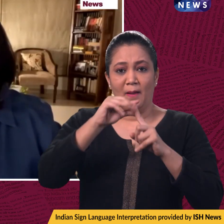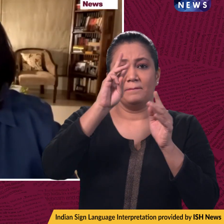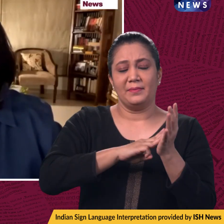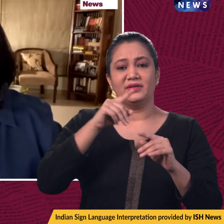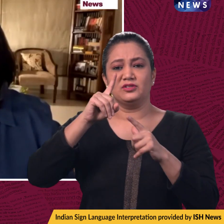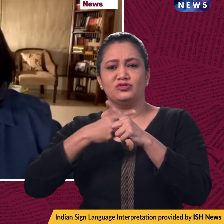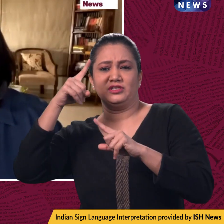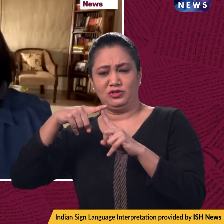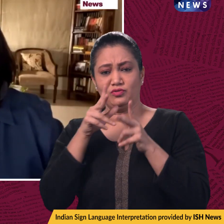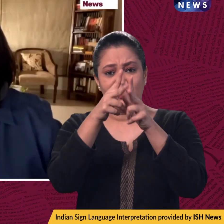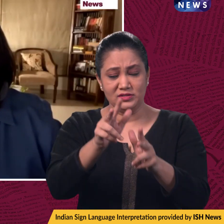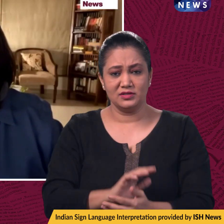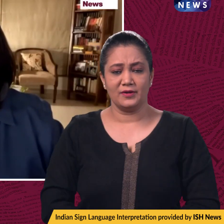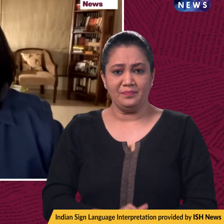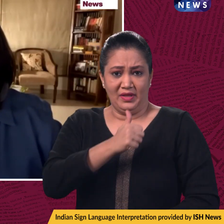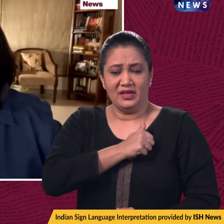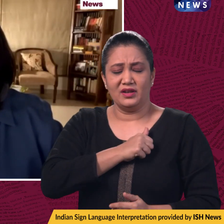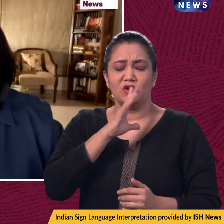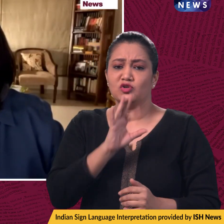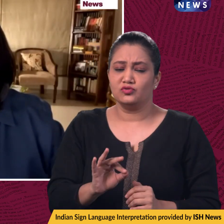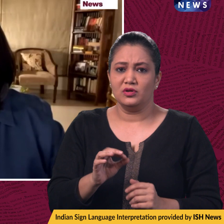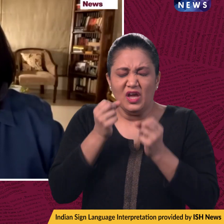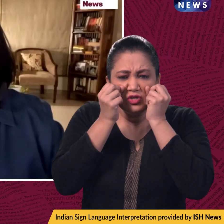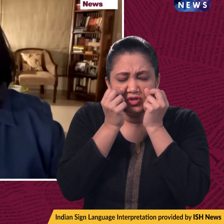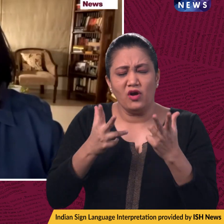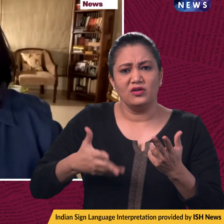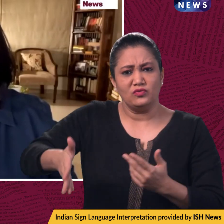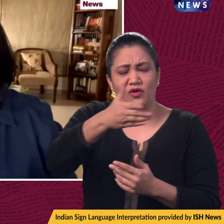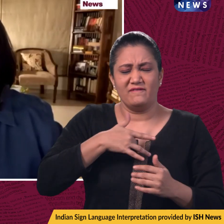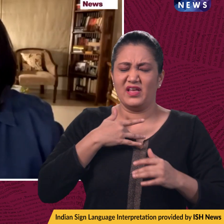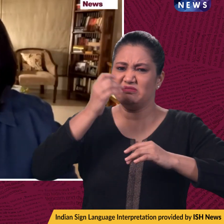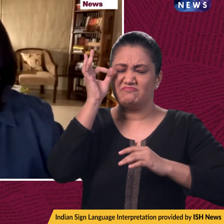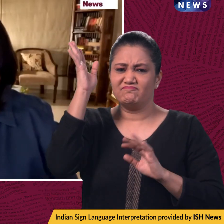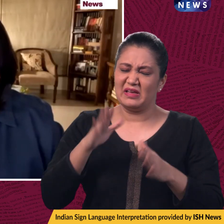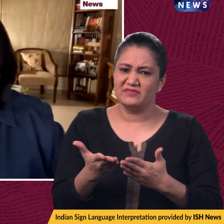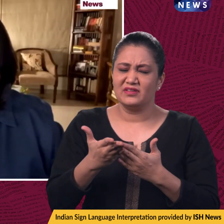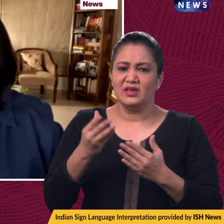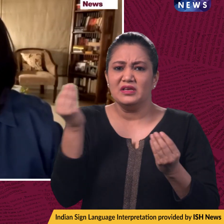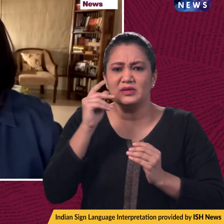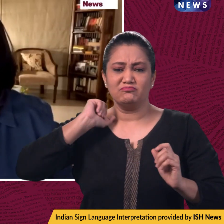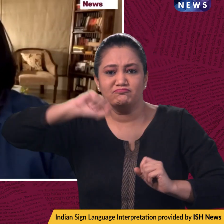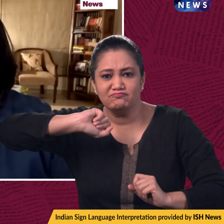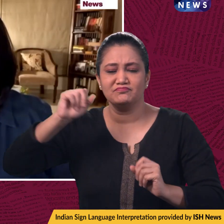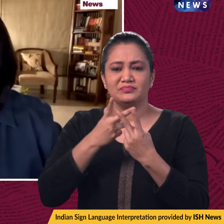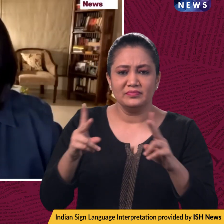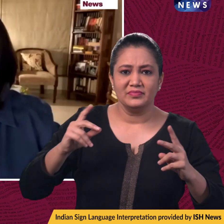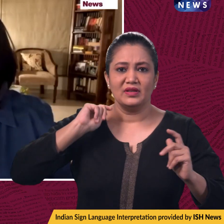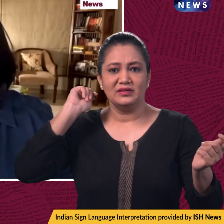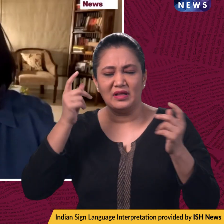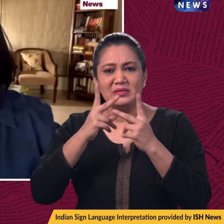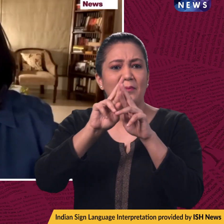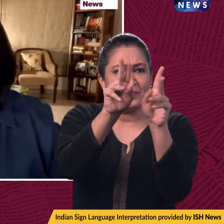Minister Justin Trudeau say that Canadians are, and I quote, shocked and frankly disgusted by the behavior of some of the protesters, which